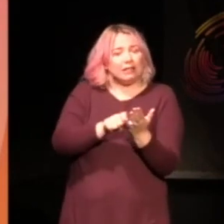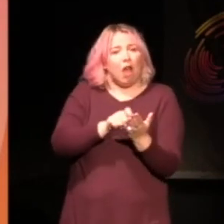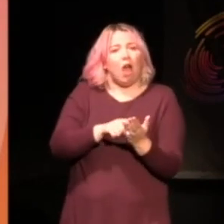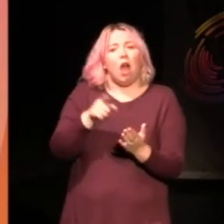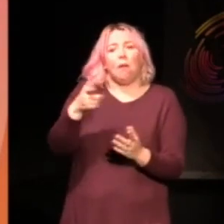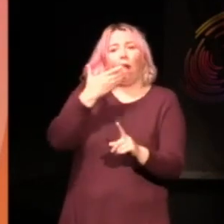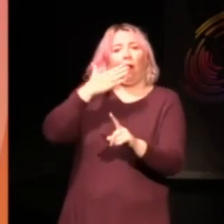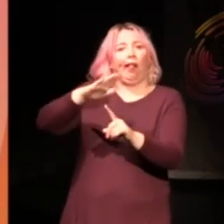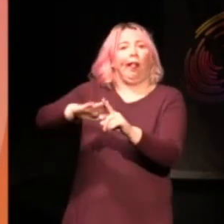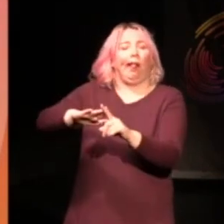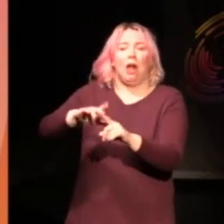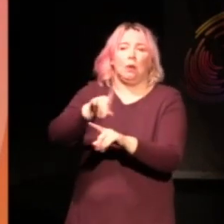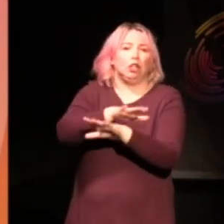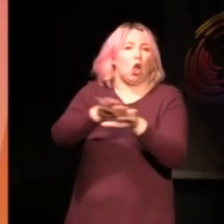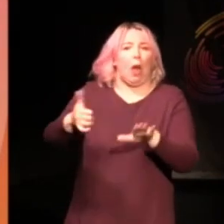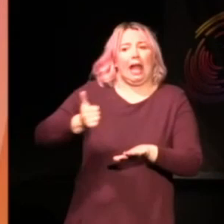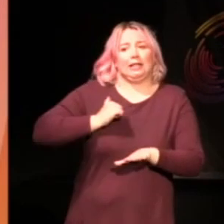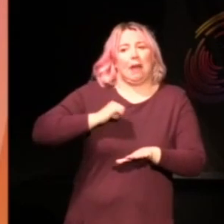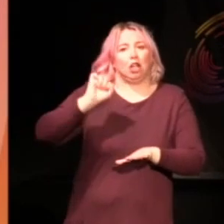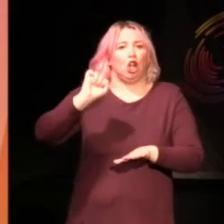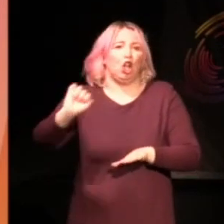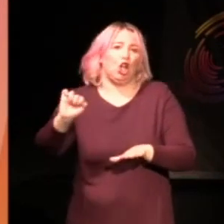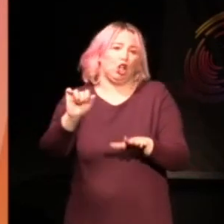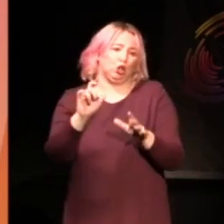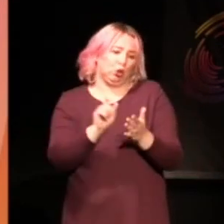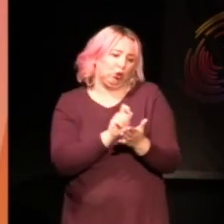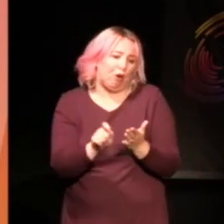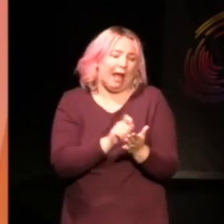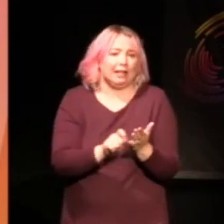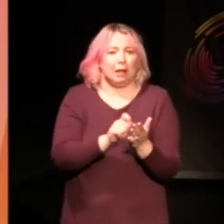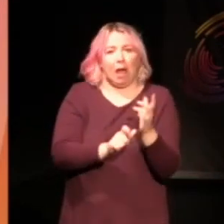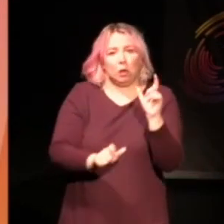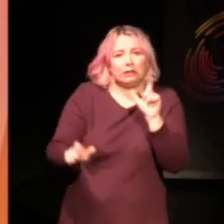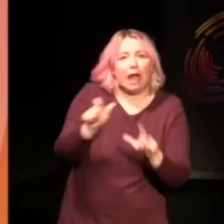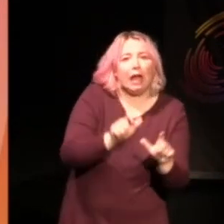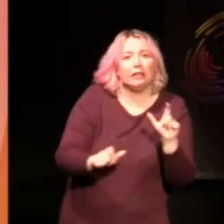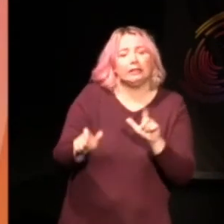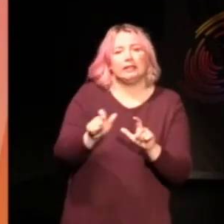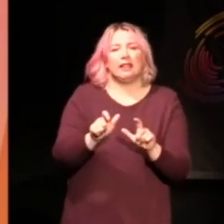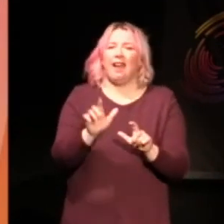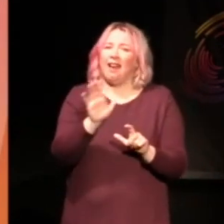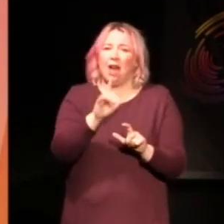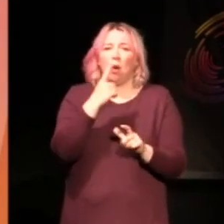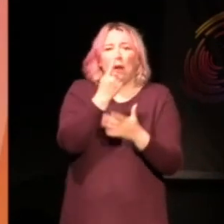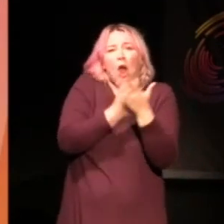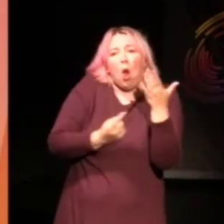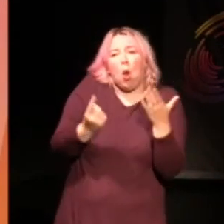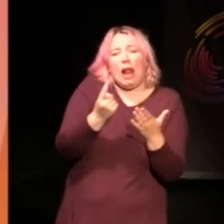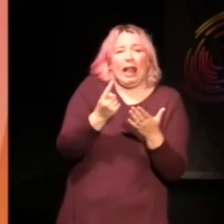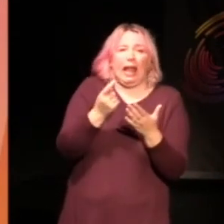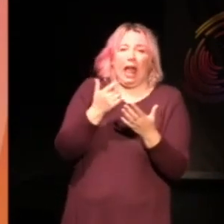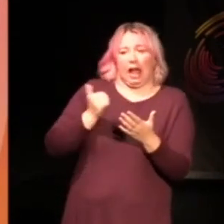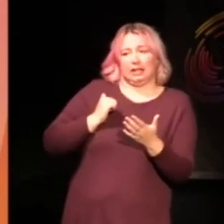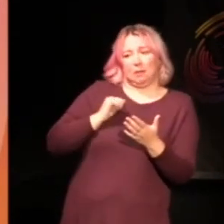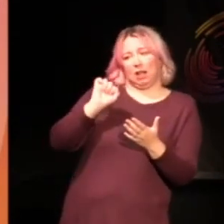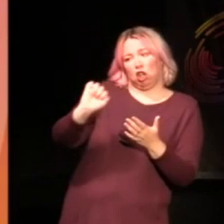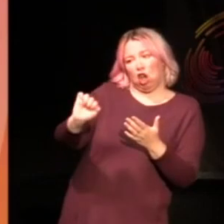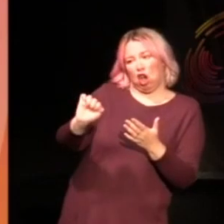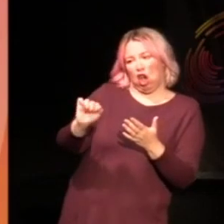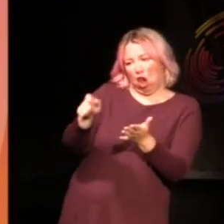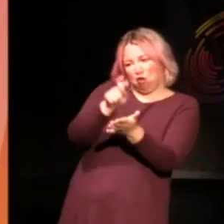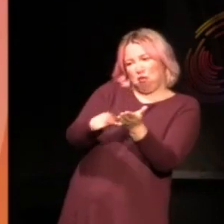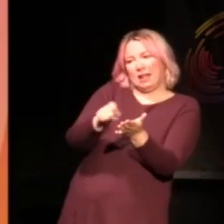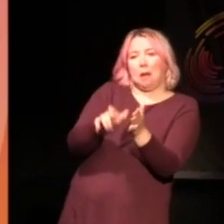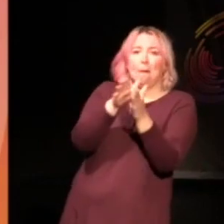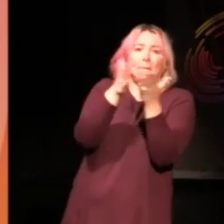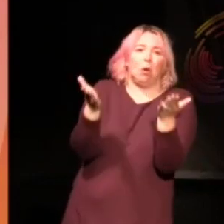her to produce avant-garde experimental fiction. We want her to write books that take place in Afghanistan and focus on the